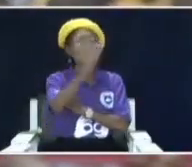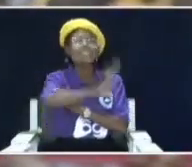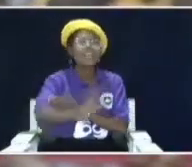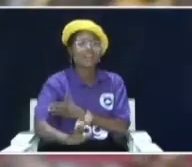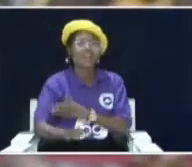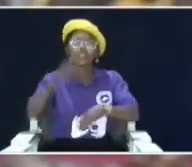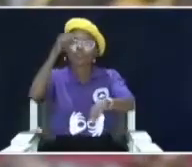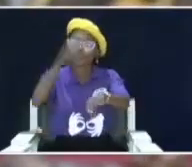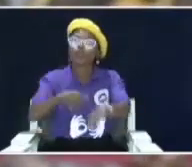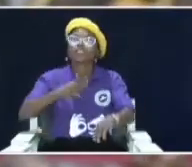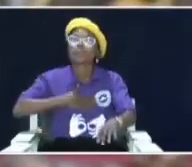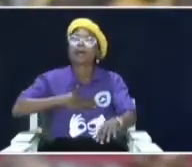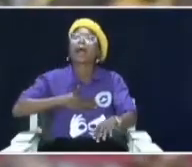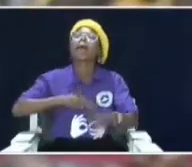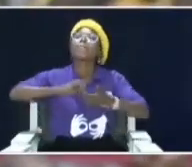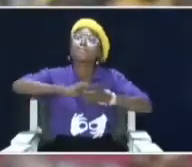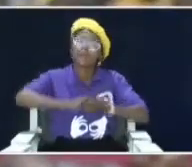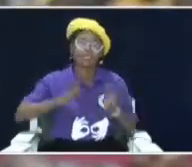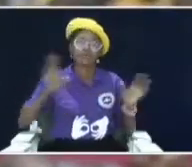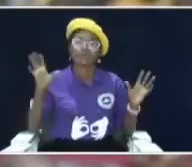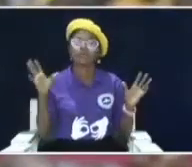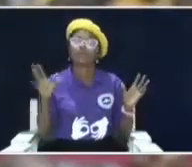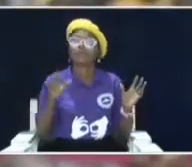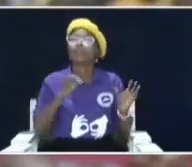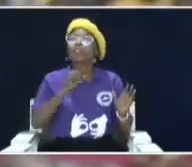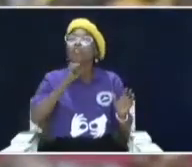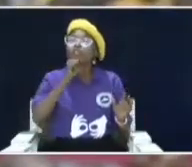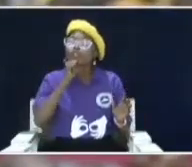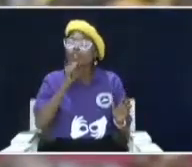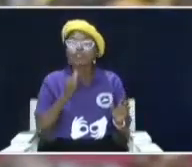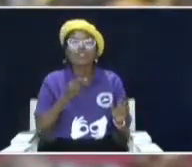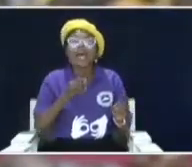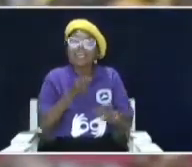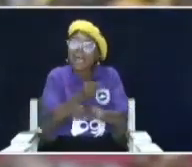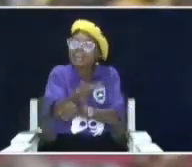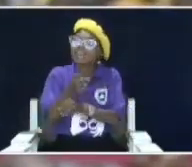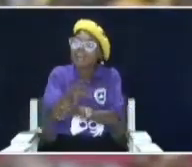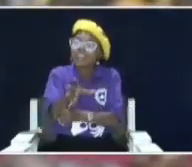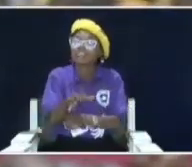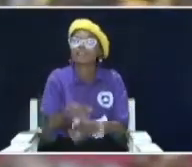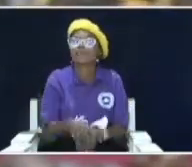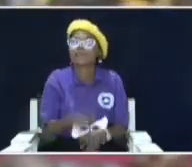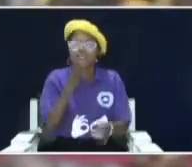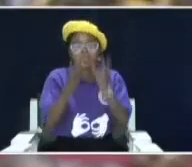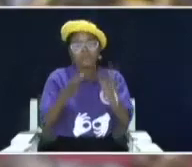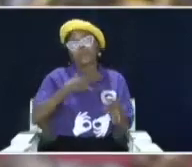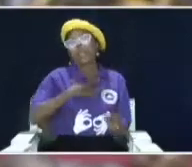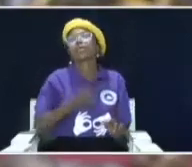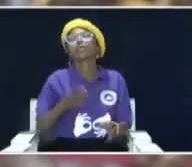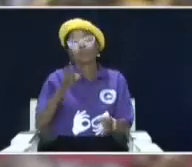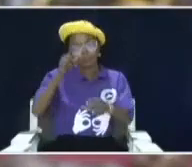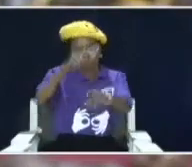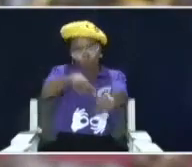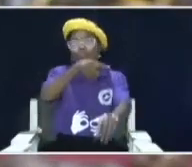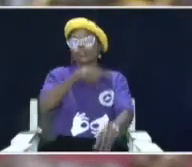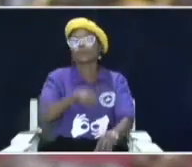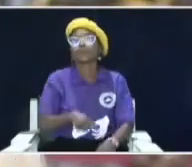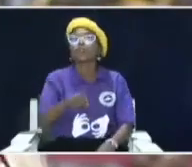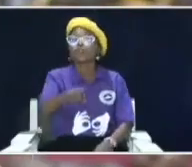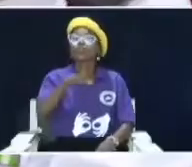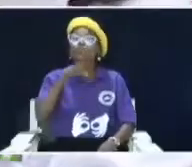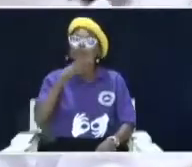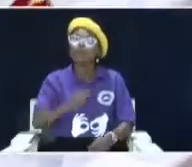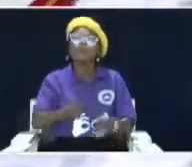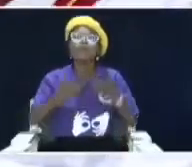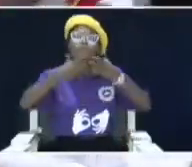partner. It is not a decree, it's just an advice. If you like, touch him, you will be